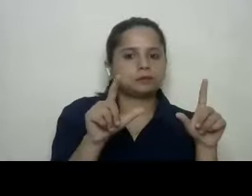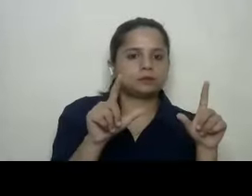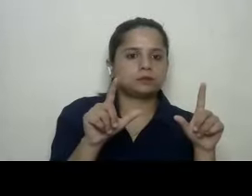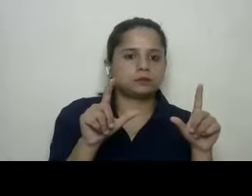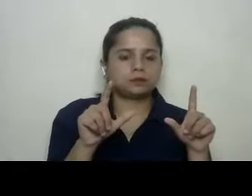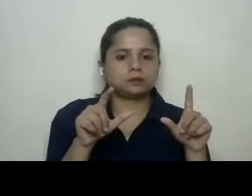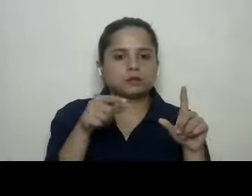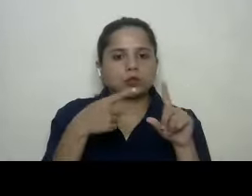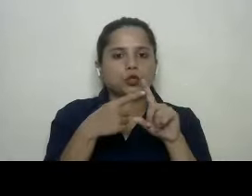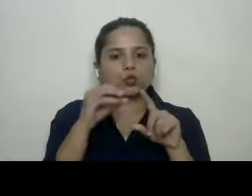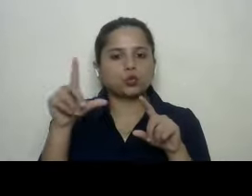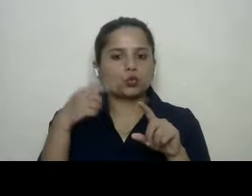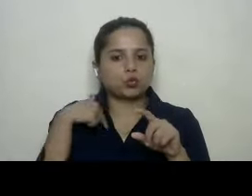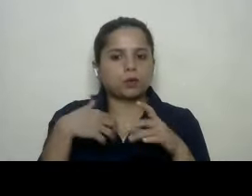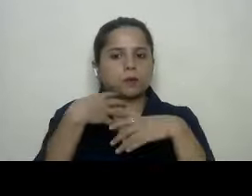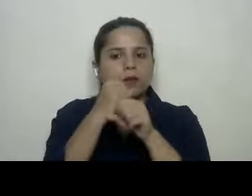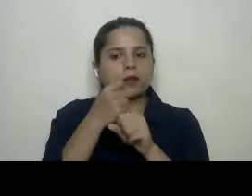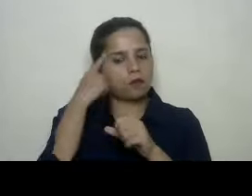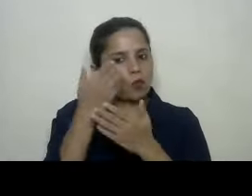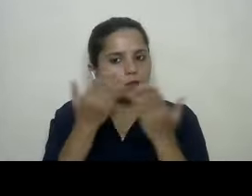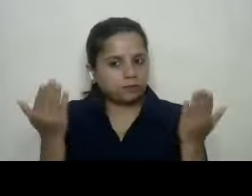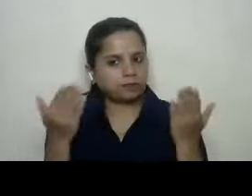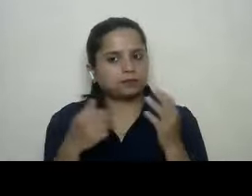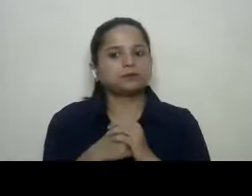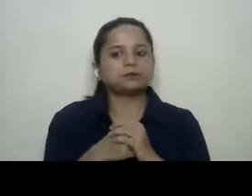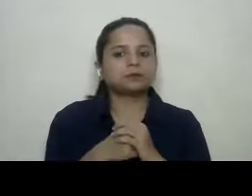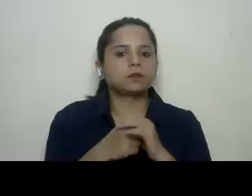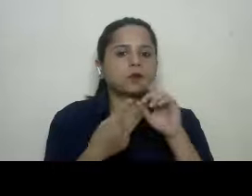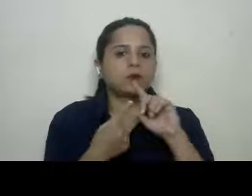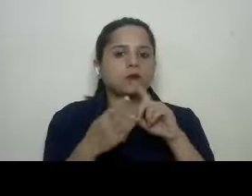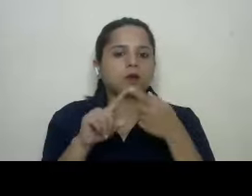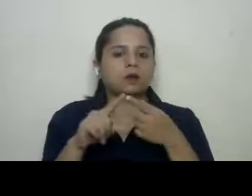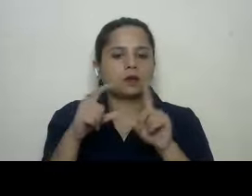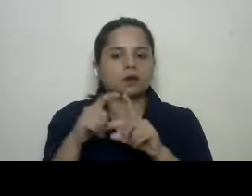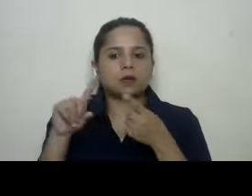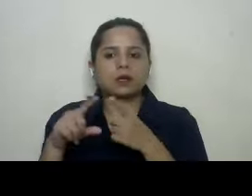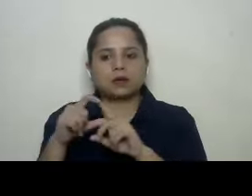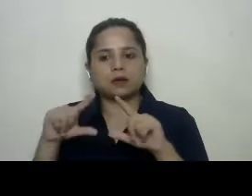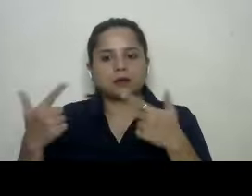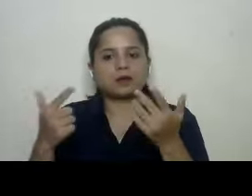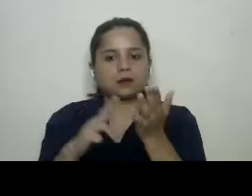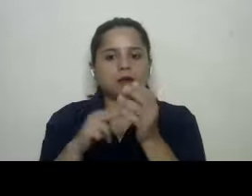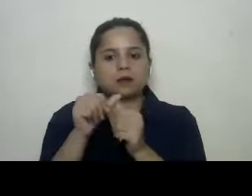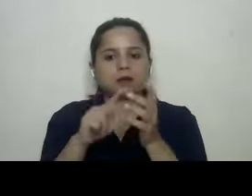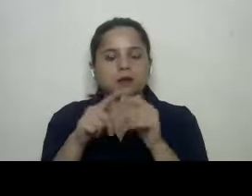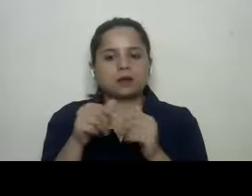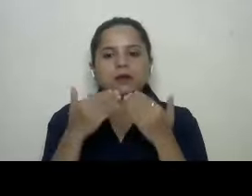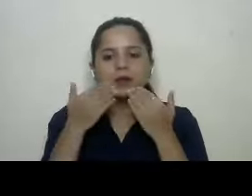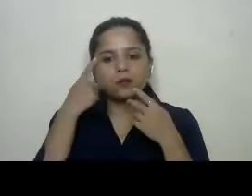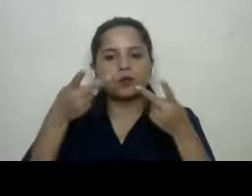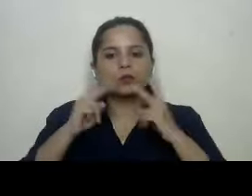tool that we have curated for you, Ted-Ed. Over to you, Nandita. Thank you for your Yeah, responses to thank